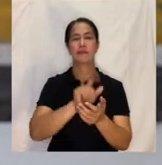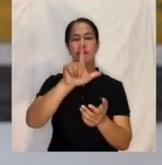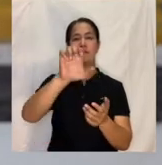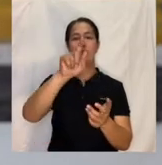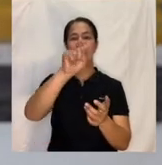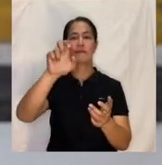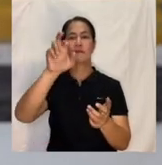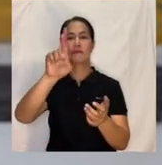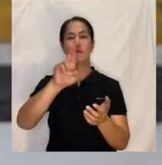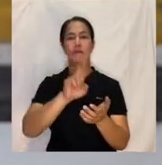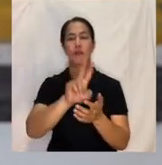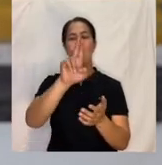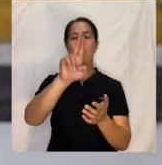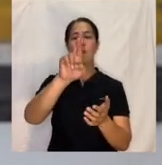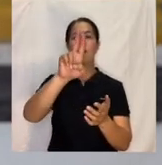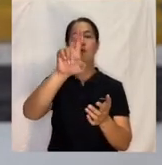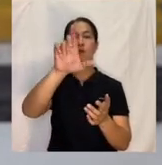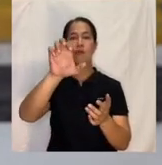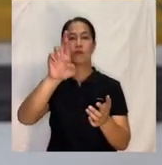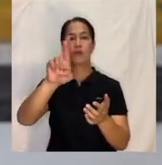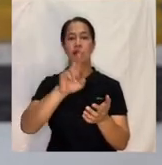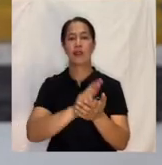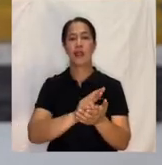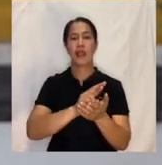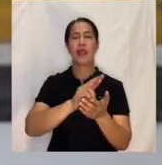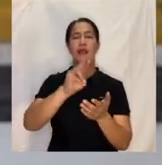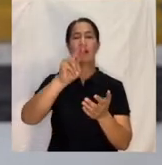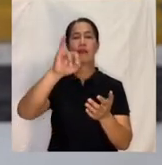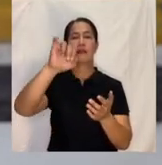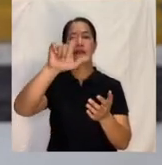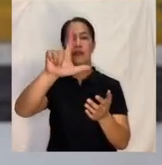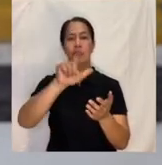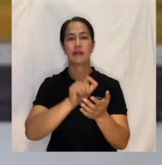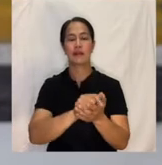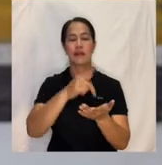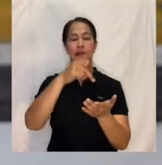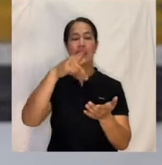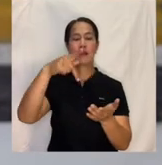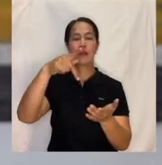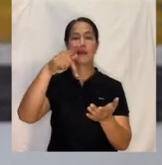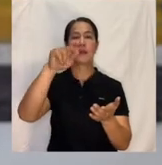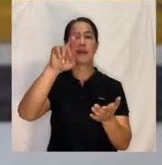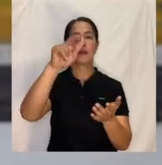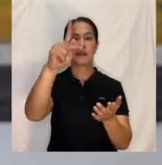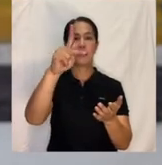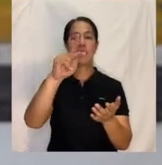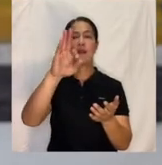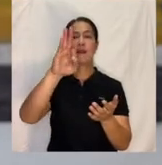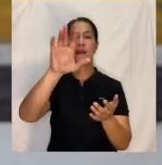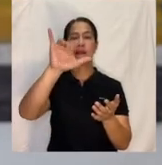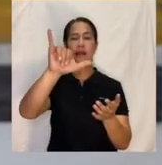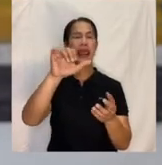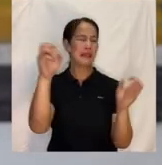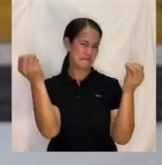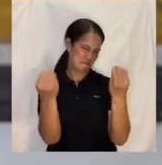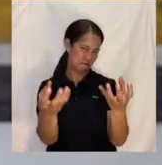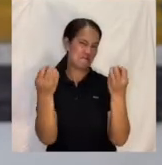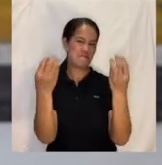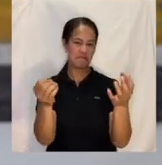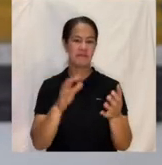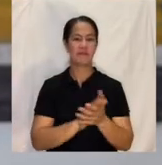letter, ruler, nail, part, fly, and many